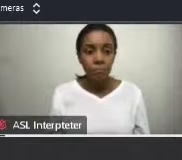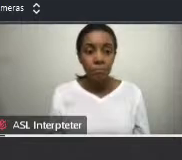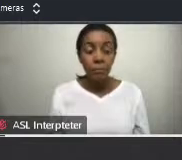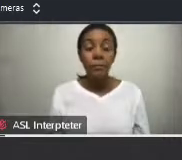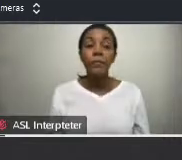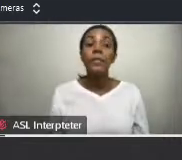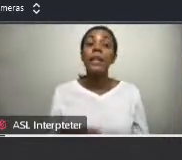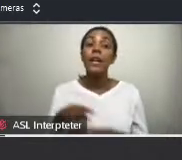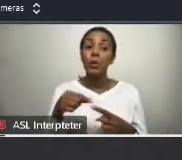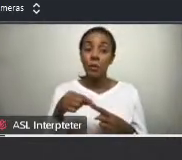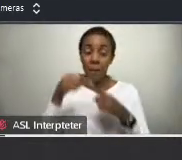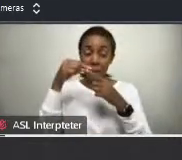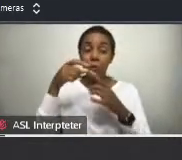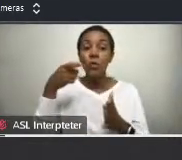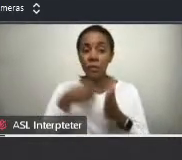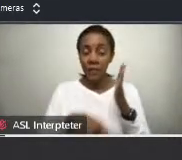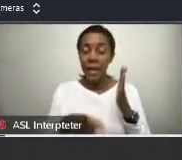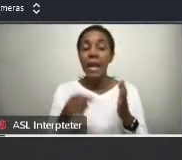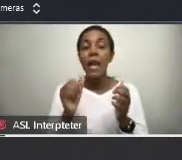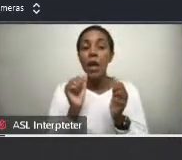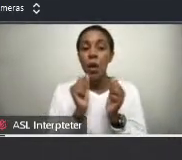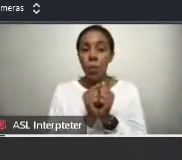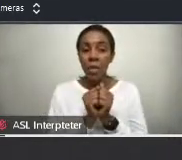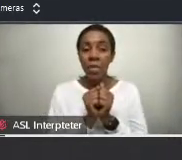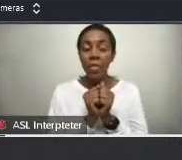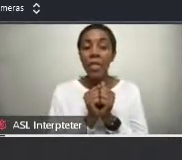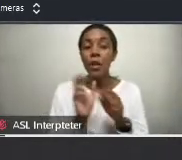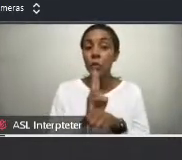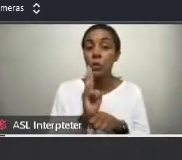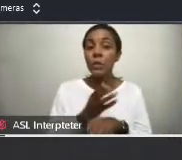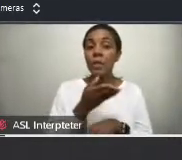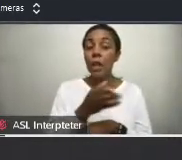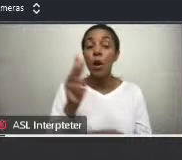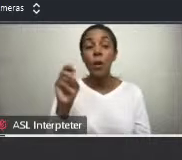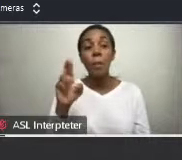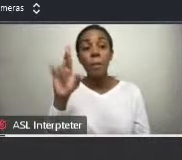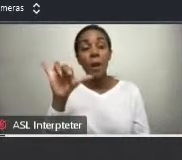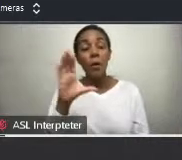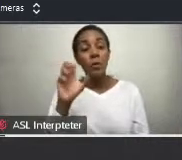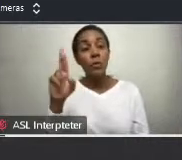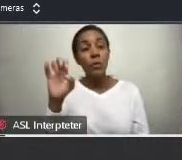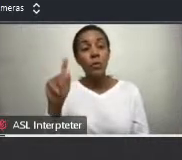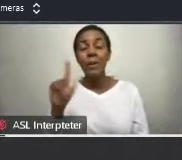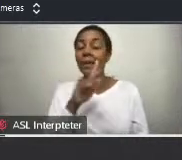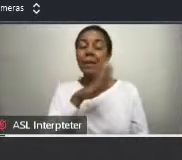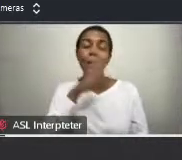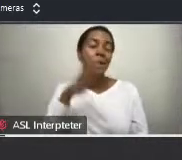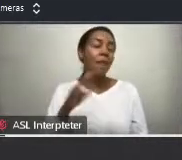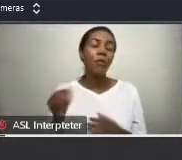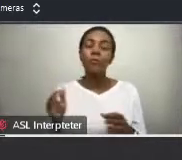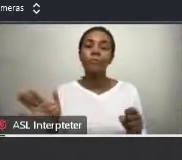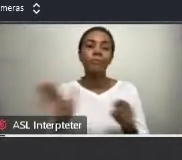There is a special fee assessed to those users there. Mary's Creek was never fully built.